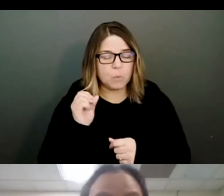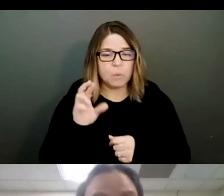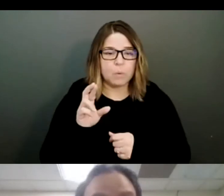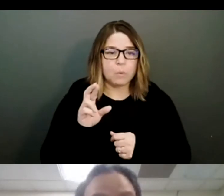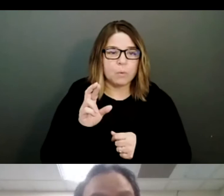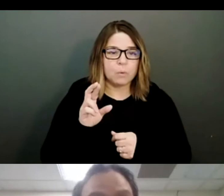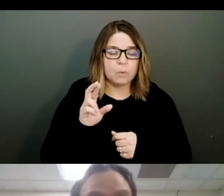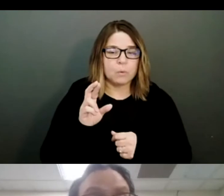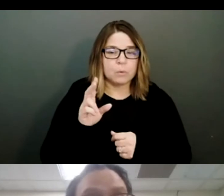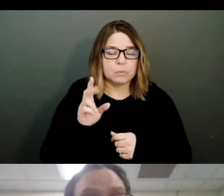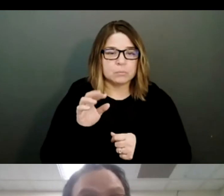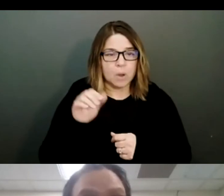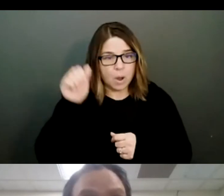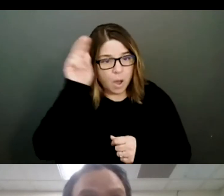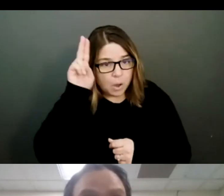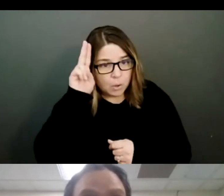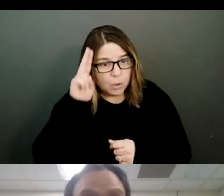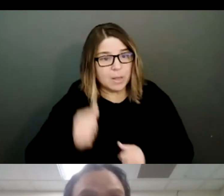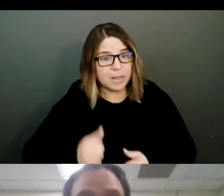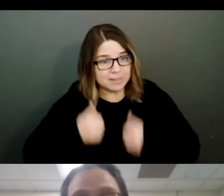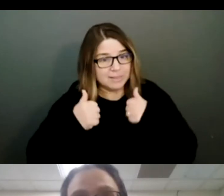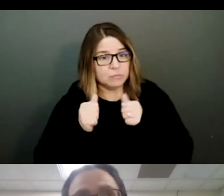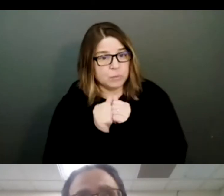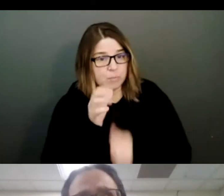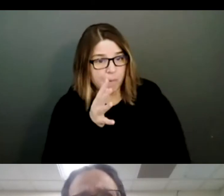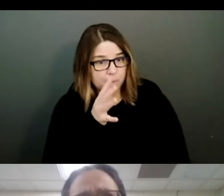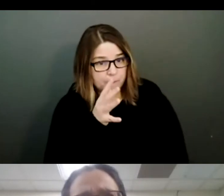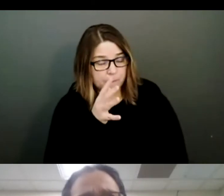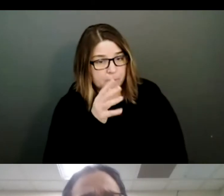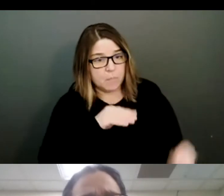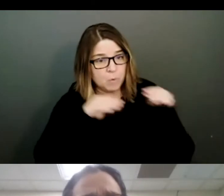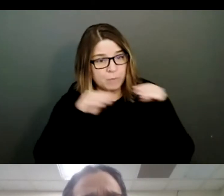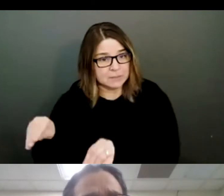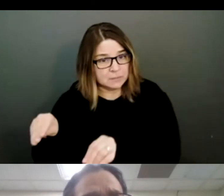living with her. So it was like